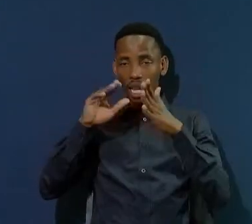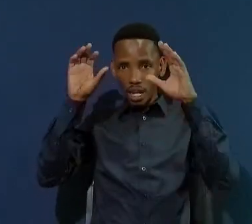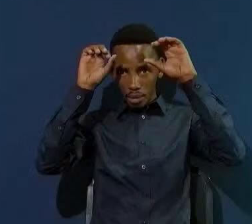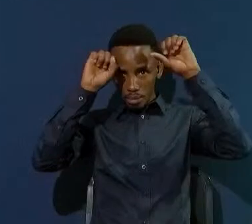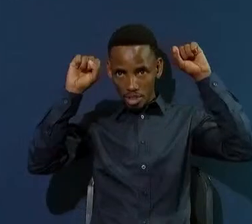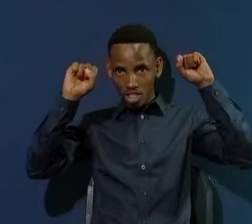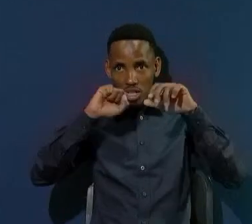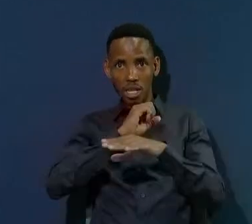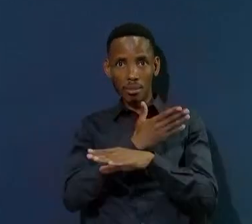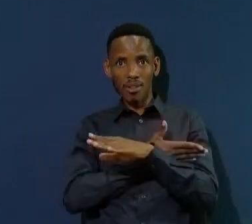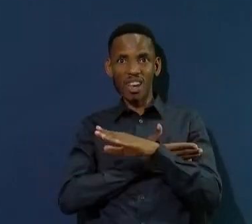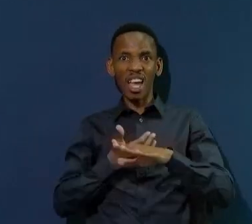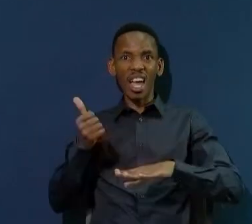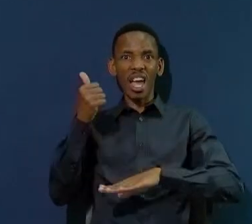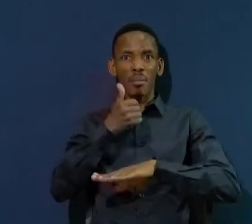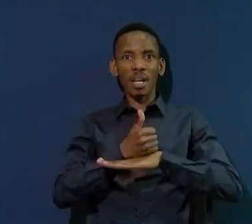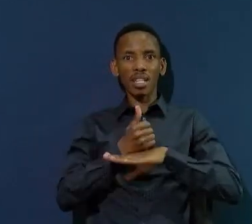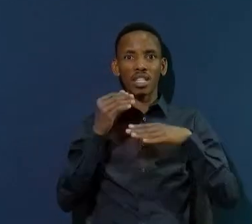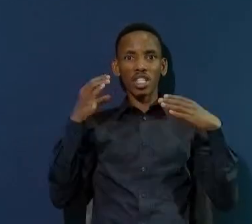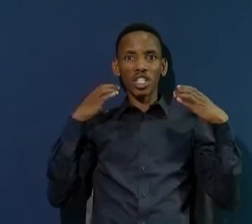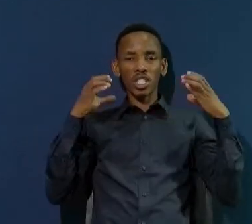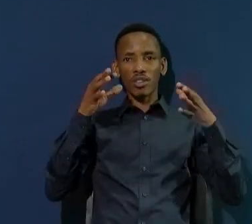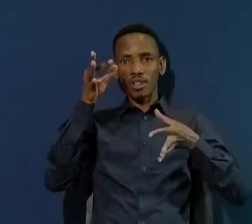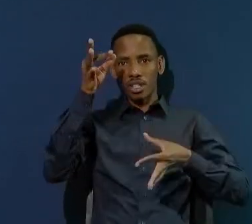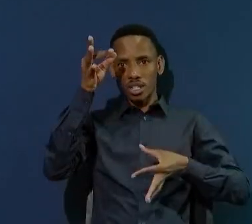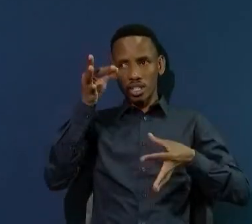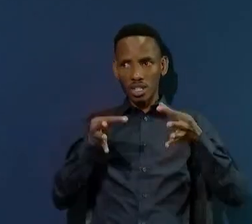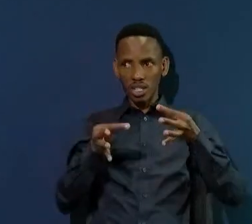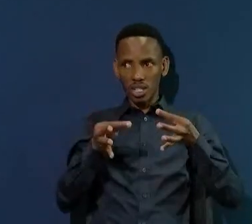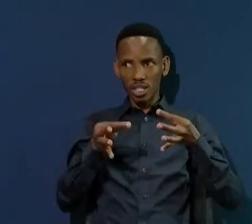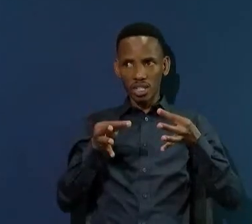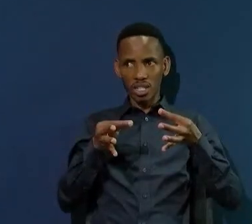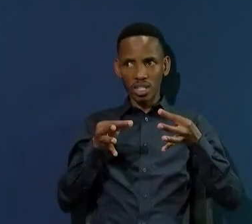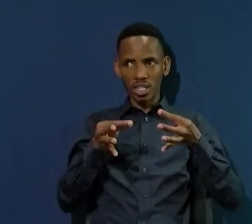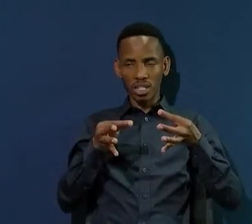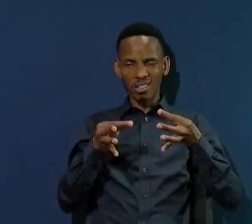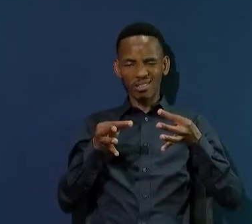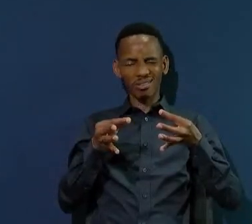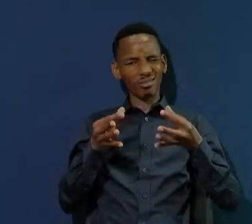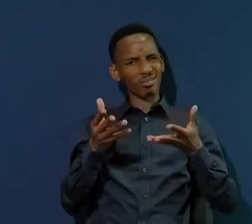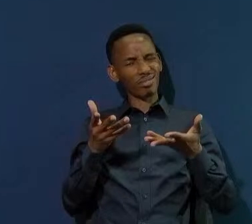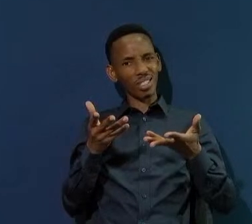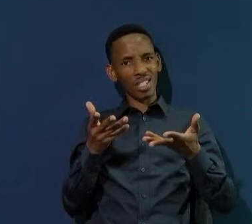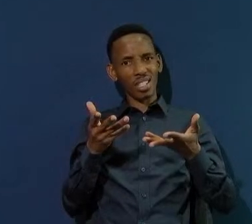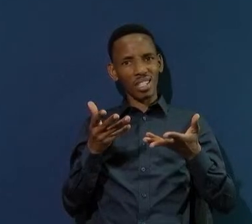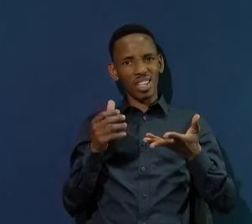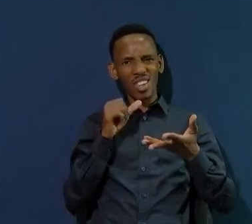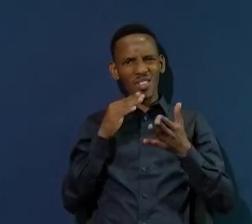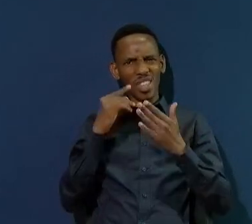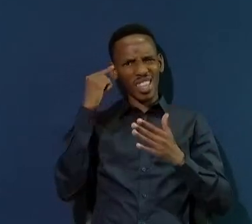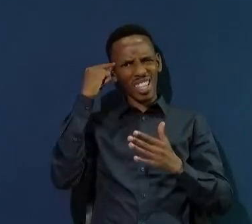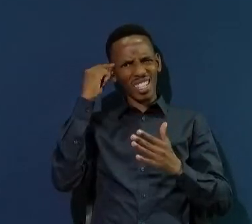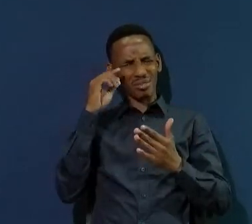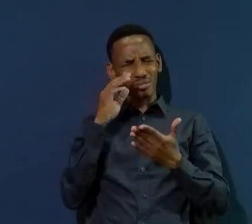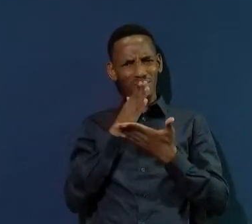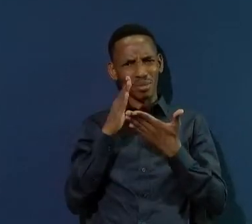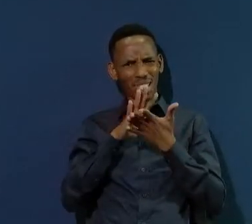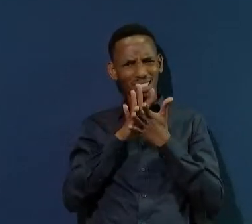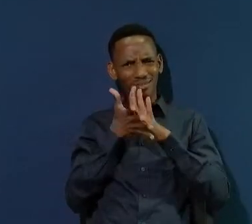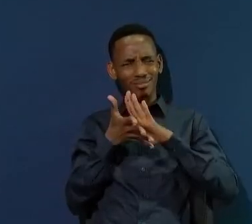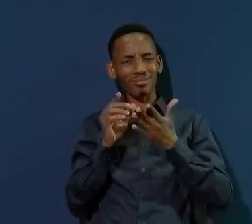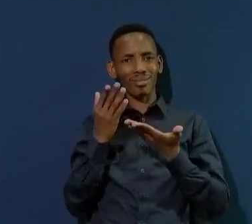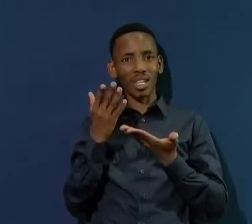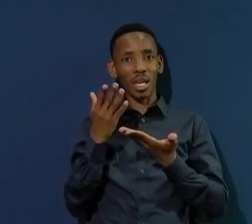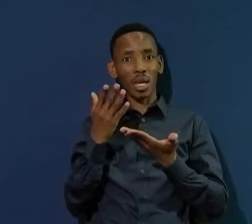gore o appointa Chief Justice. You know, can we not imagine collusion happening between